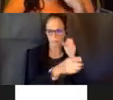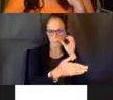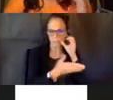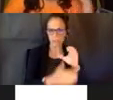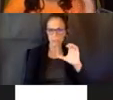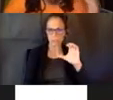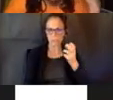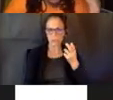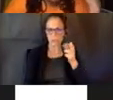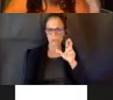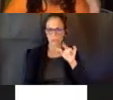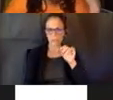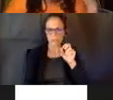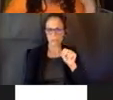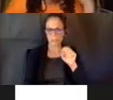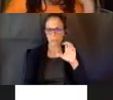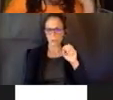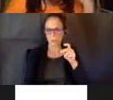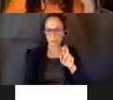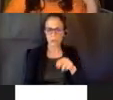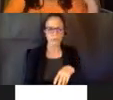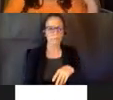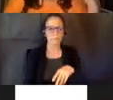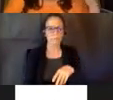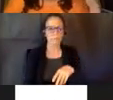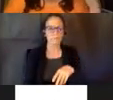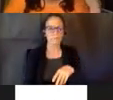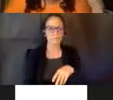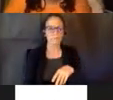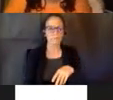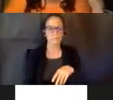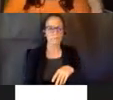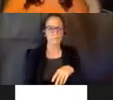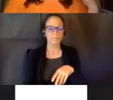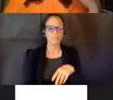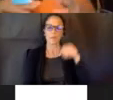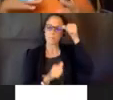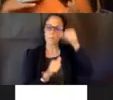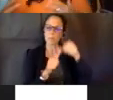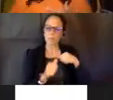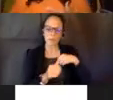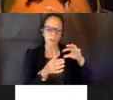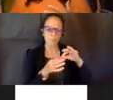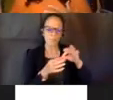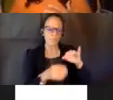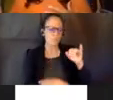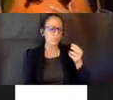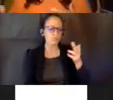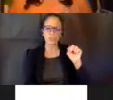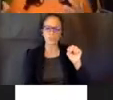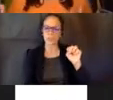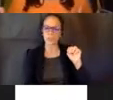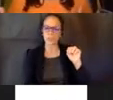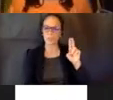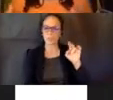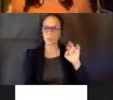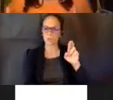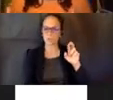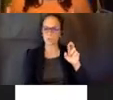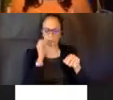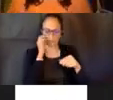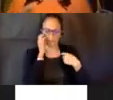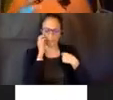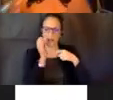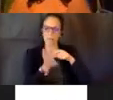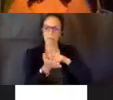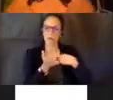I think a lot about John Muir because I am working on a one-woman show, myself in conversation with John Muir, called The N-Word, Nature